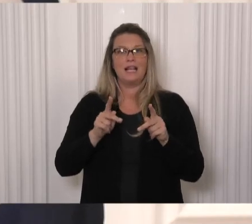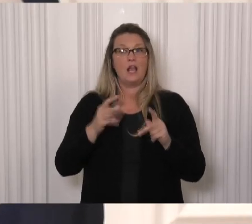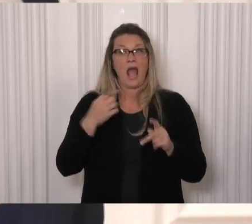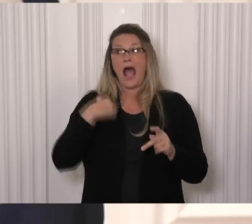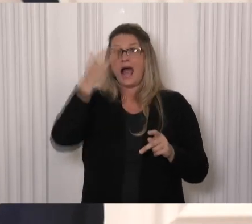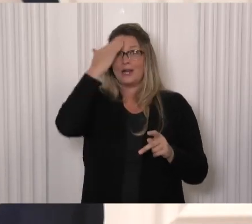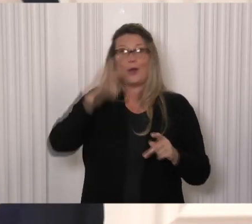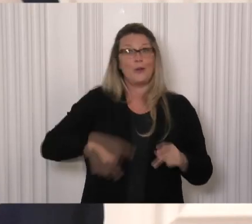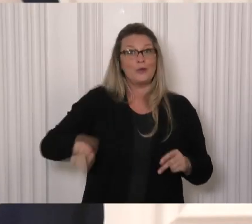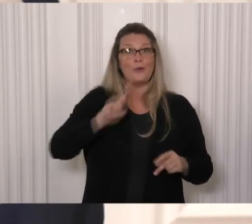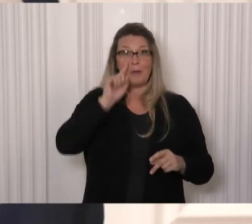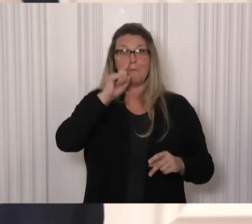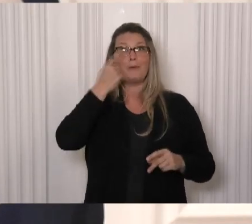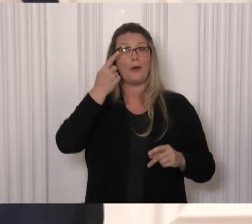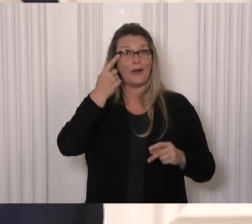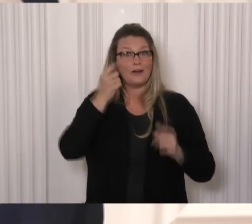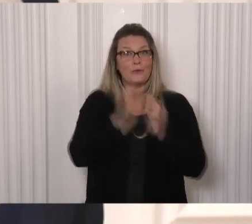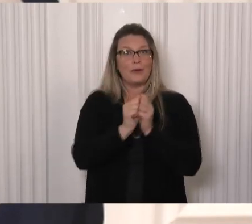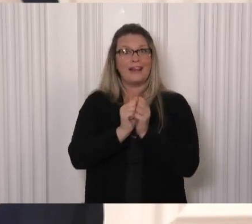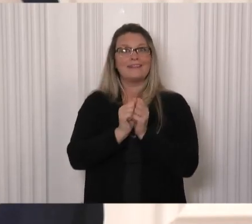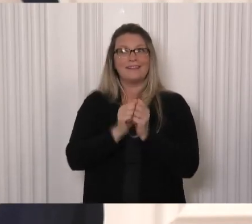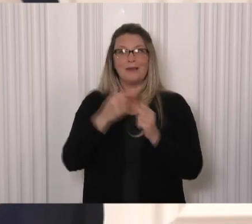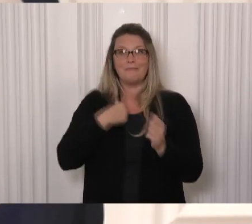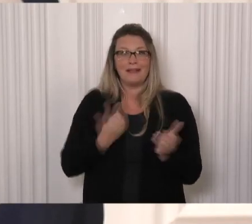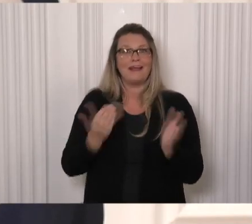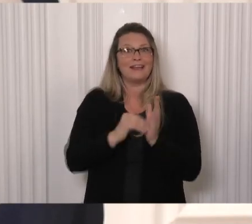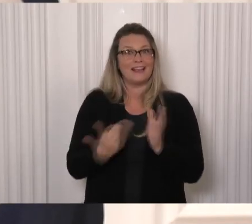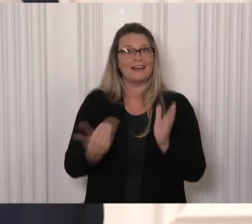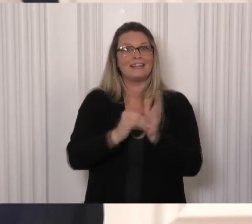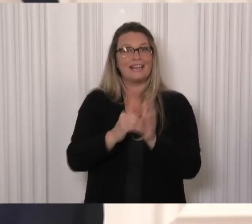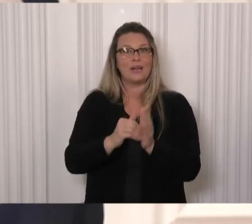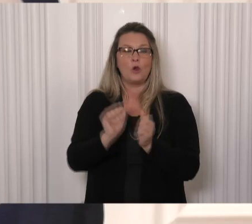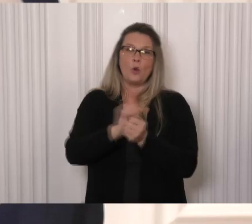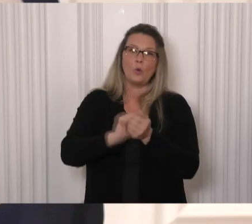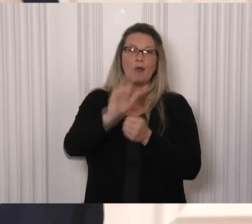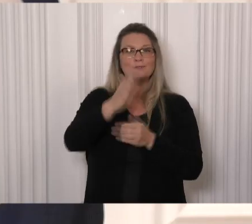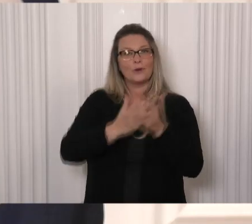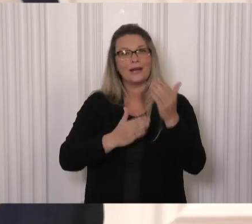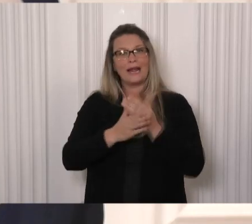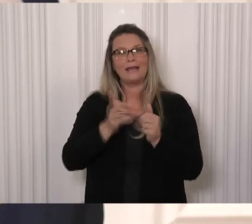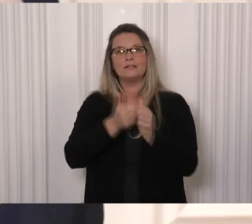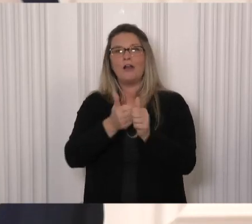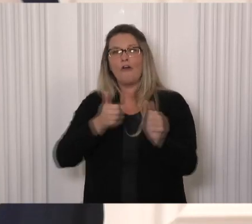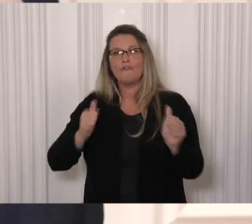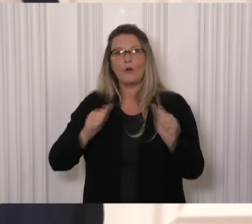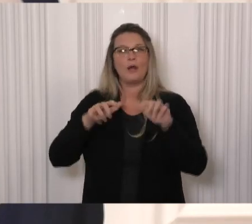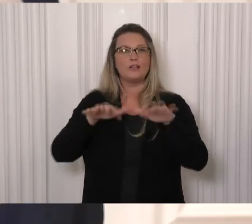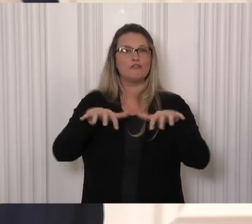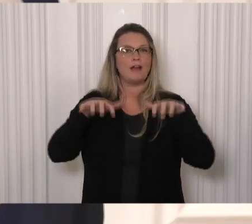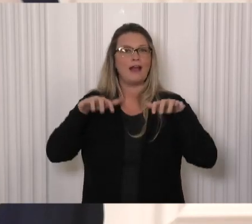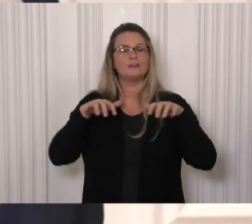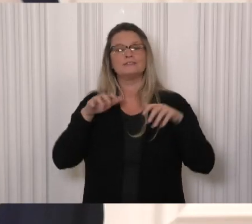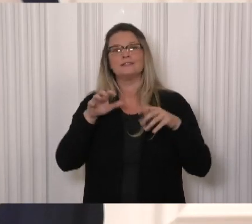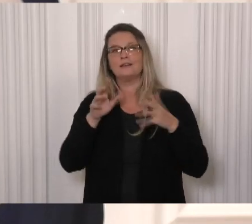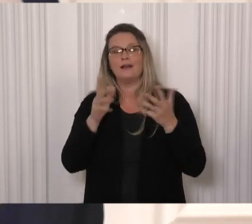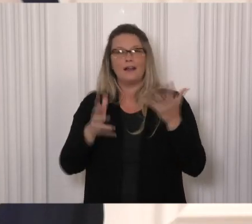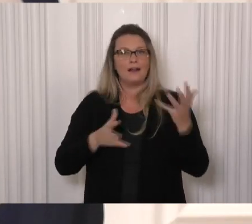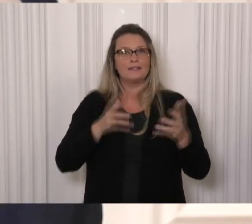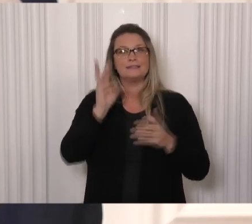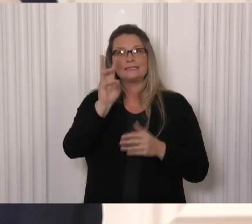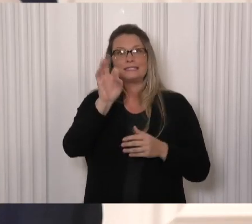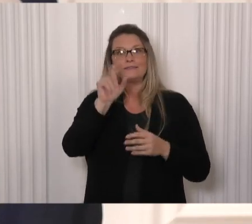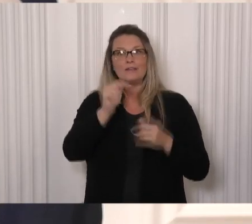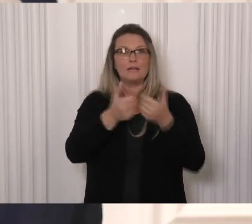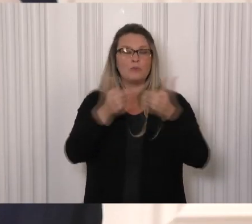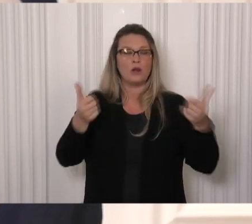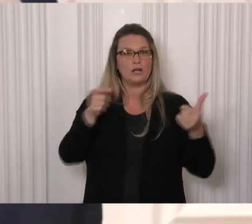hearing, and that is washing our hands and keeping our distances and staying away from crowds and all of that stuff. And so the net